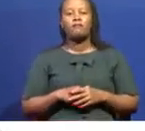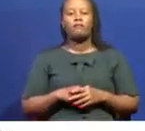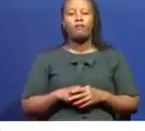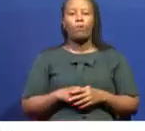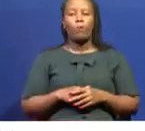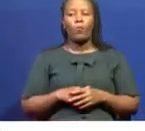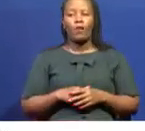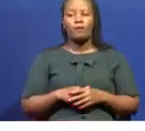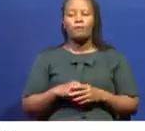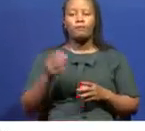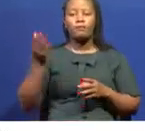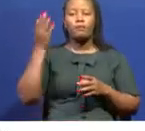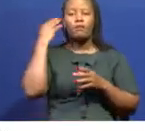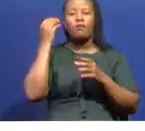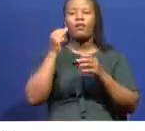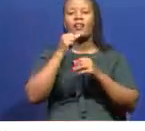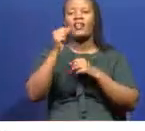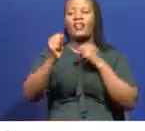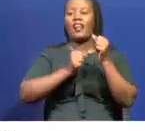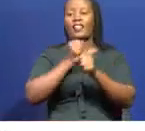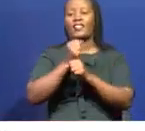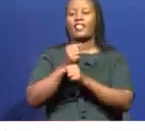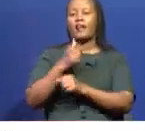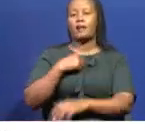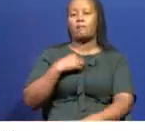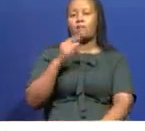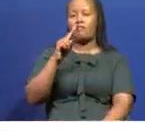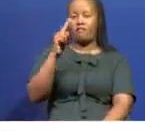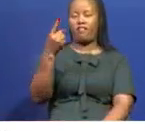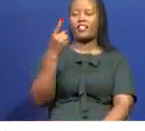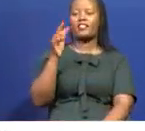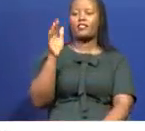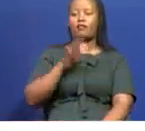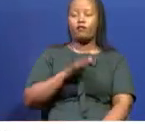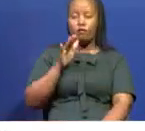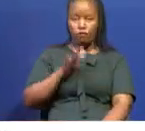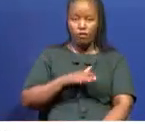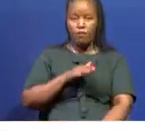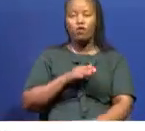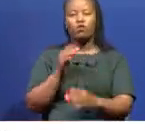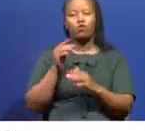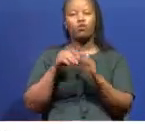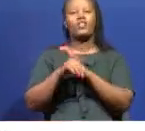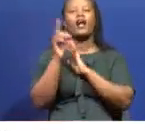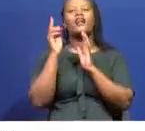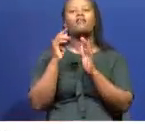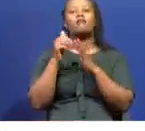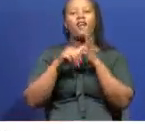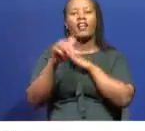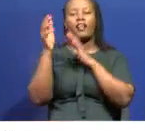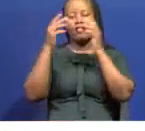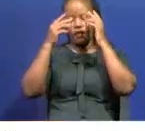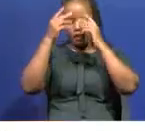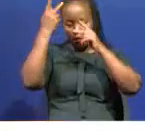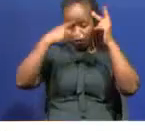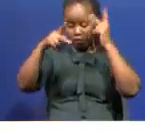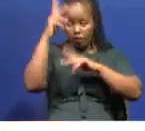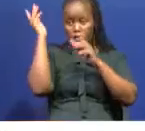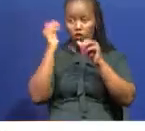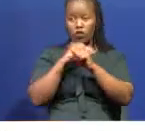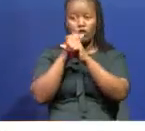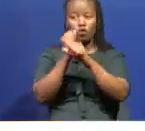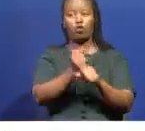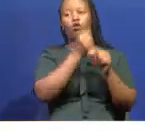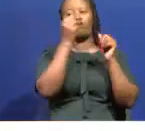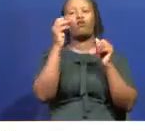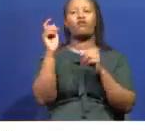Last year I turned pro. I became the first female to turn under the Professional Golfers of Kenya, which was an amazing